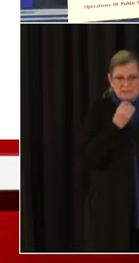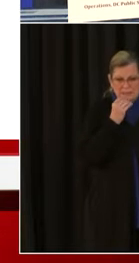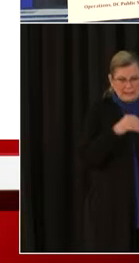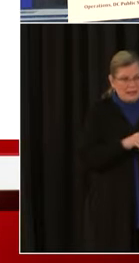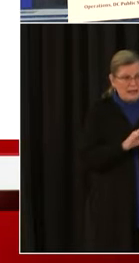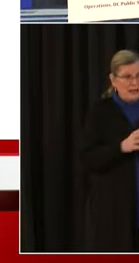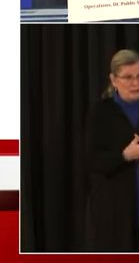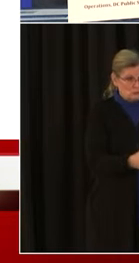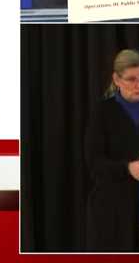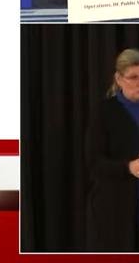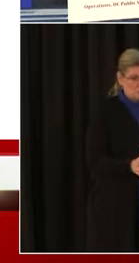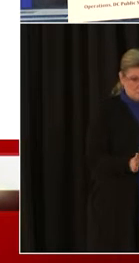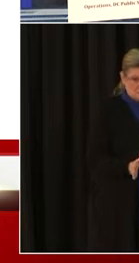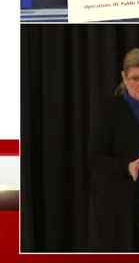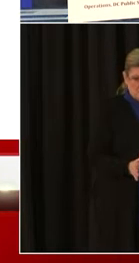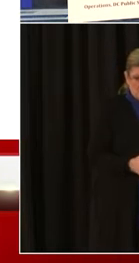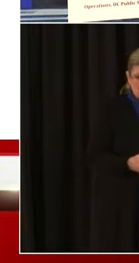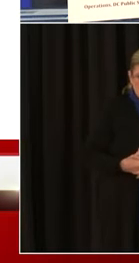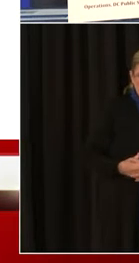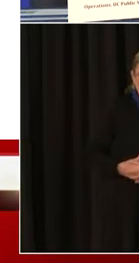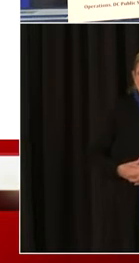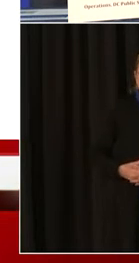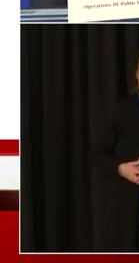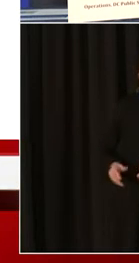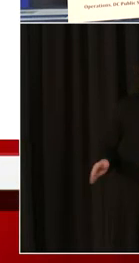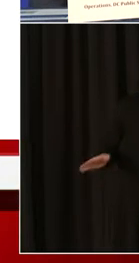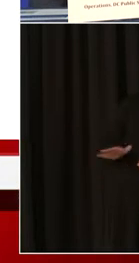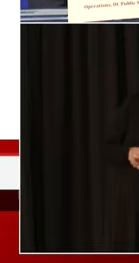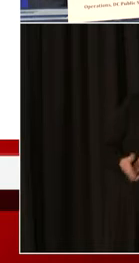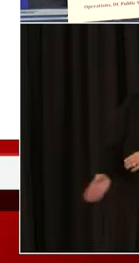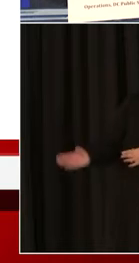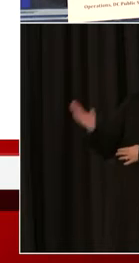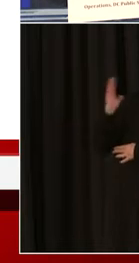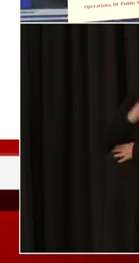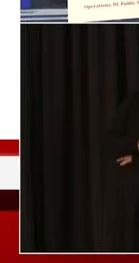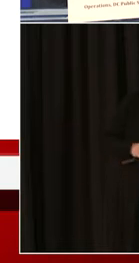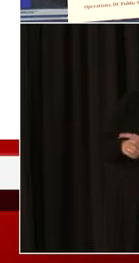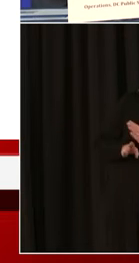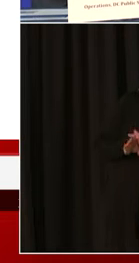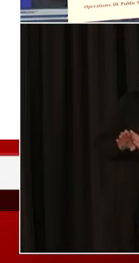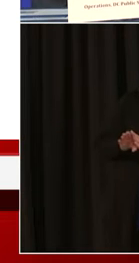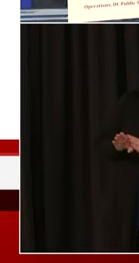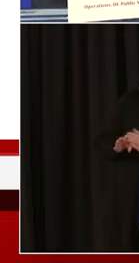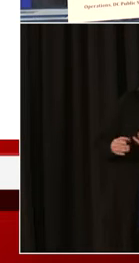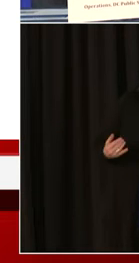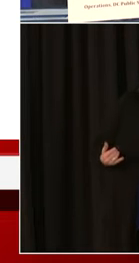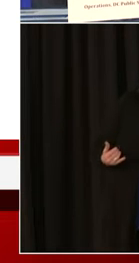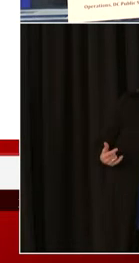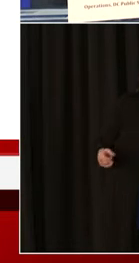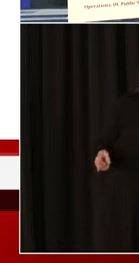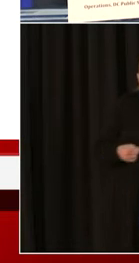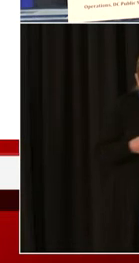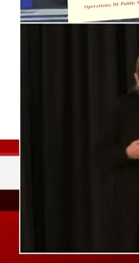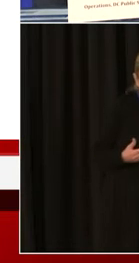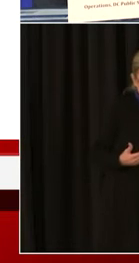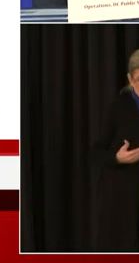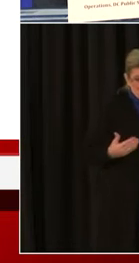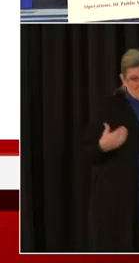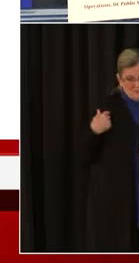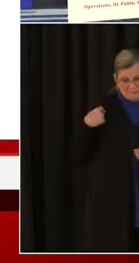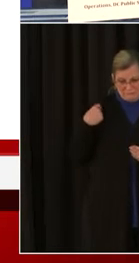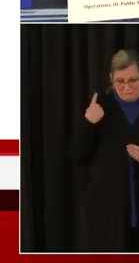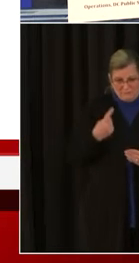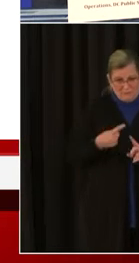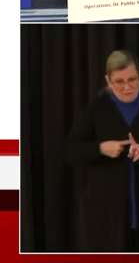classroom. And next, we've had a full day of professional development today and throughout the previous months, working